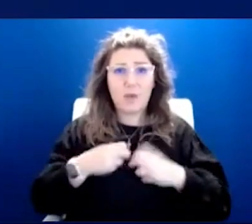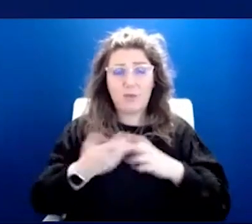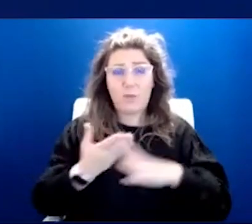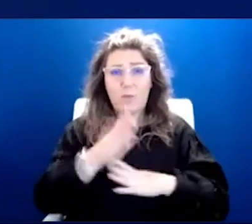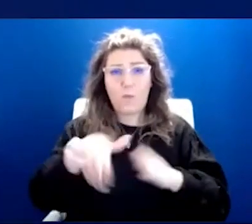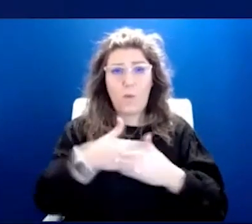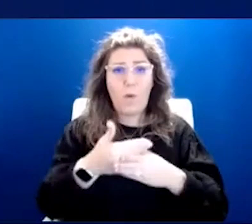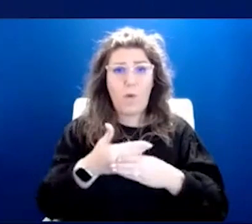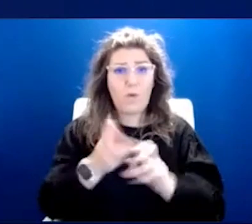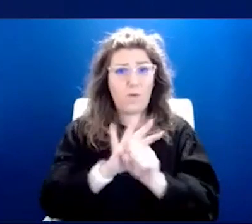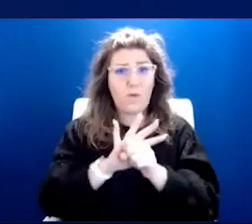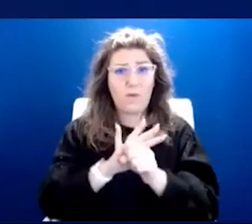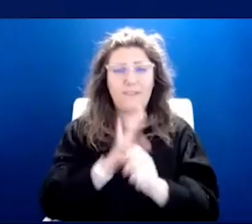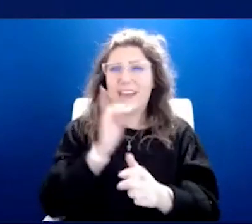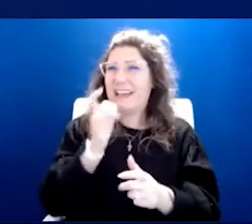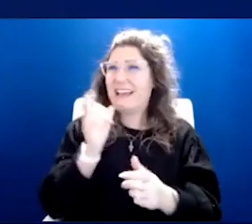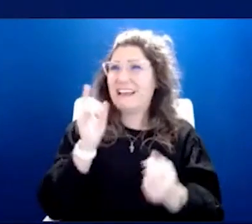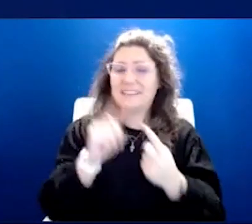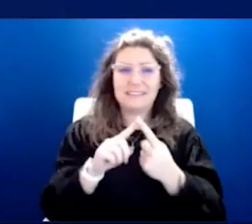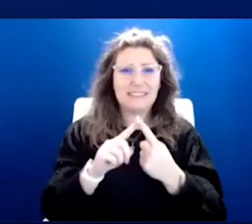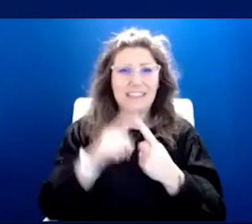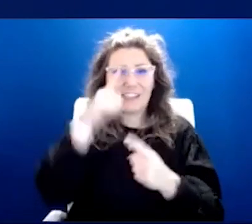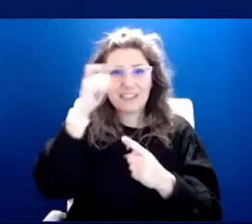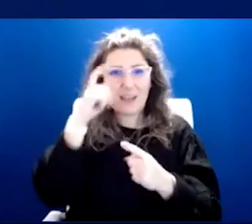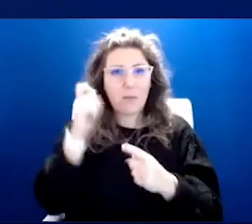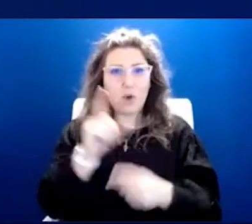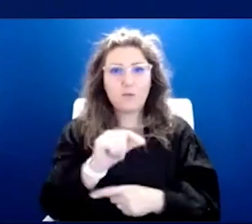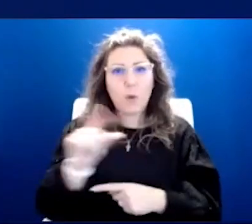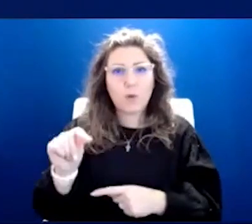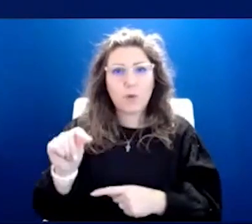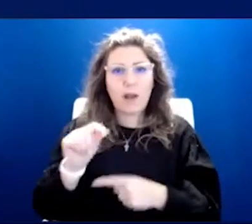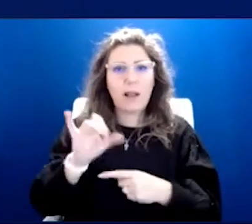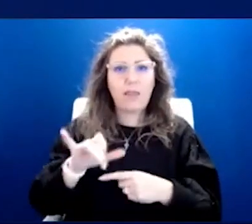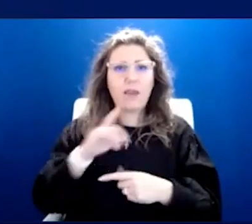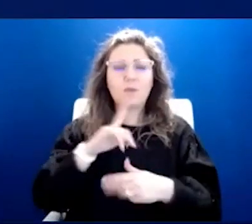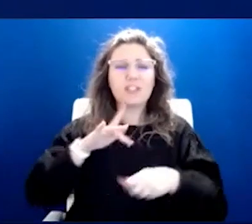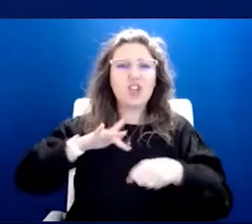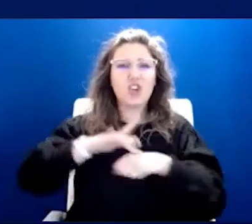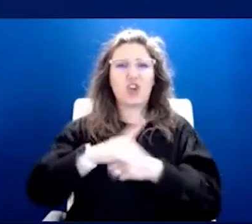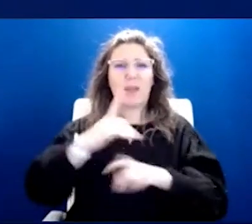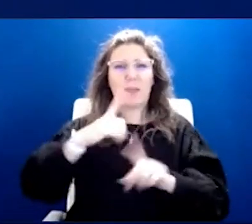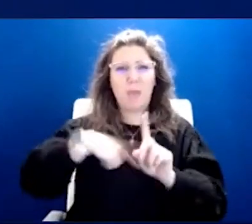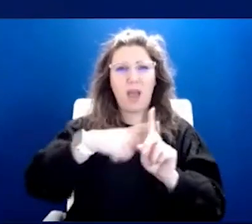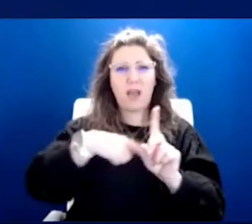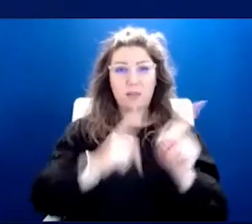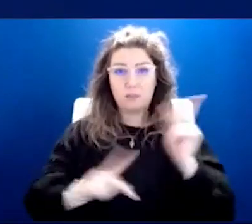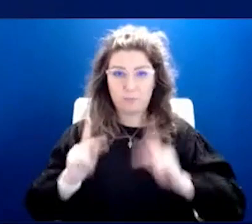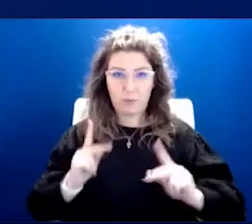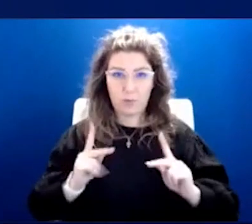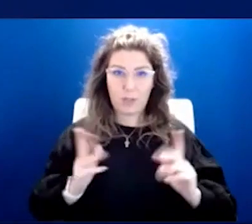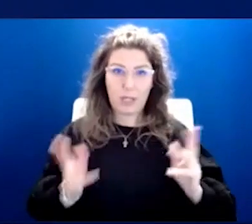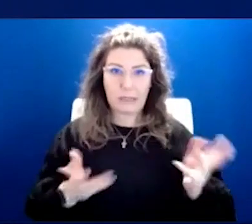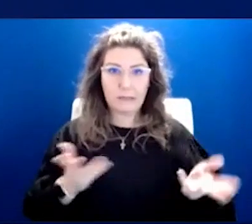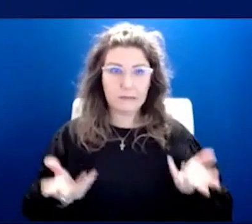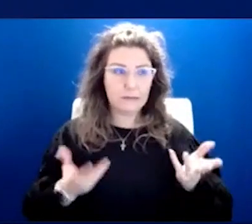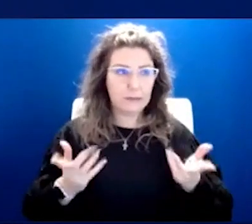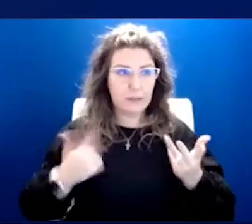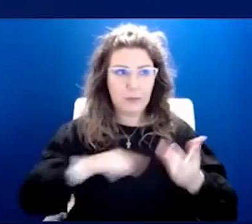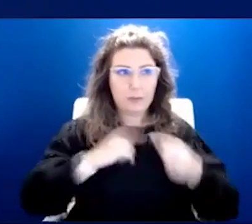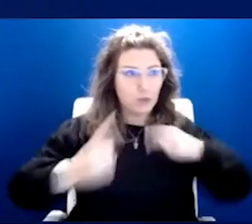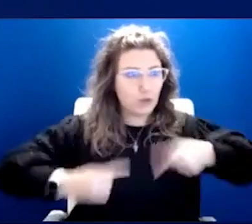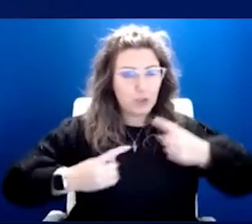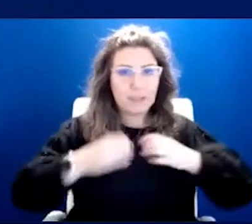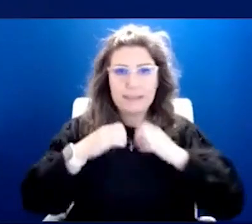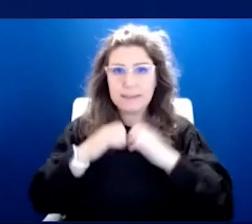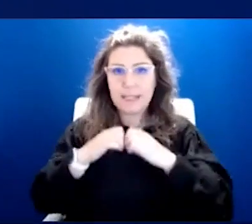didn't start till about the summer of 2020. I think those early months, people were kind of like, you know, we're all struggling through this together. But then it